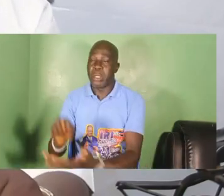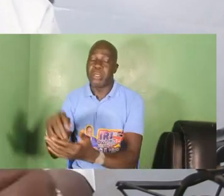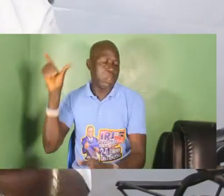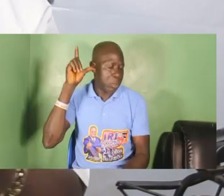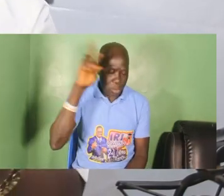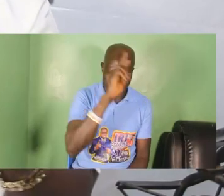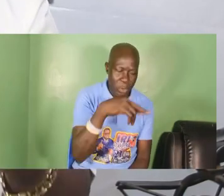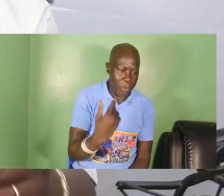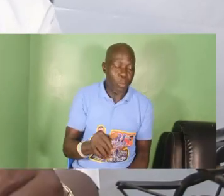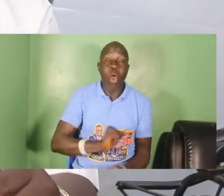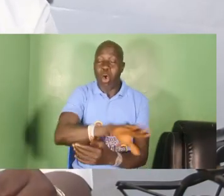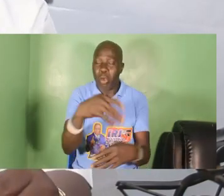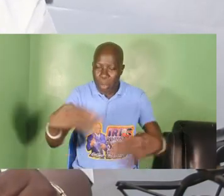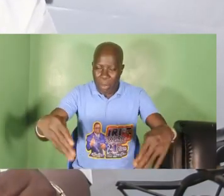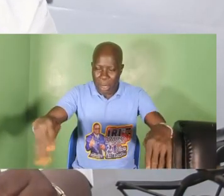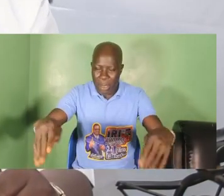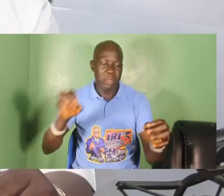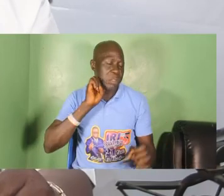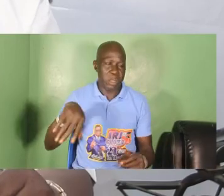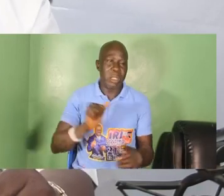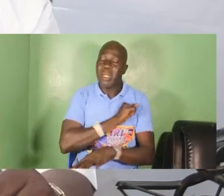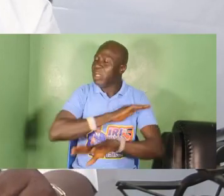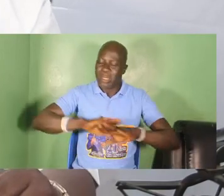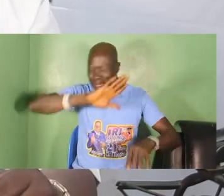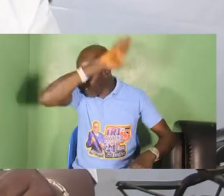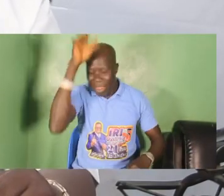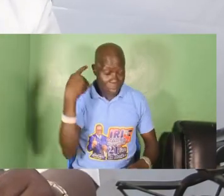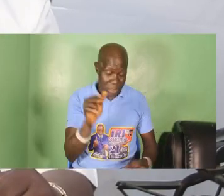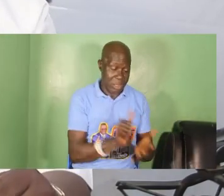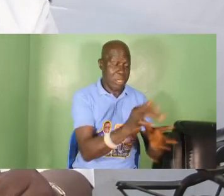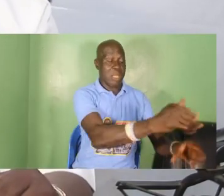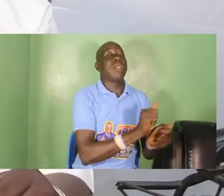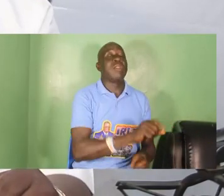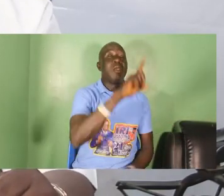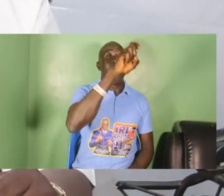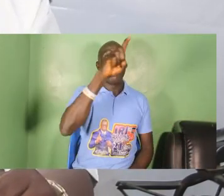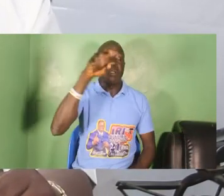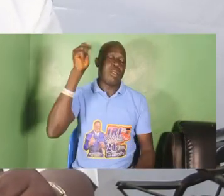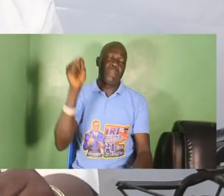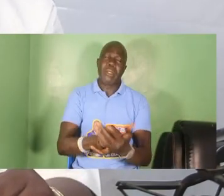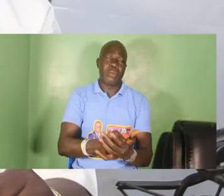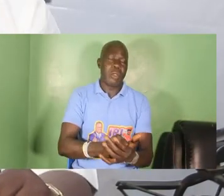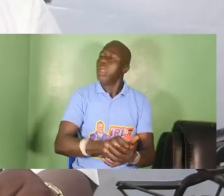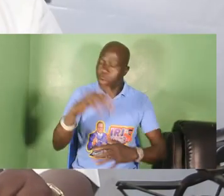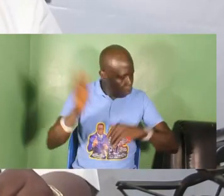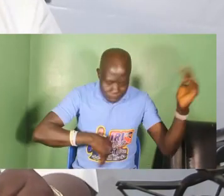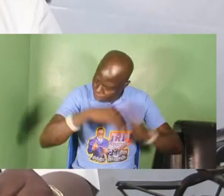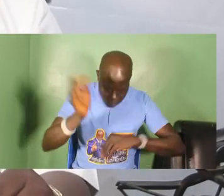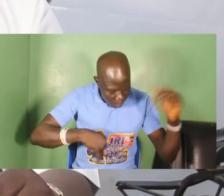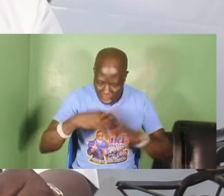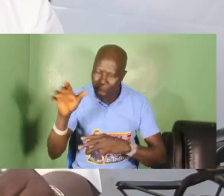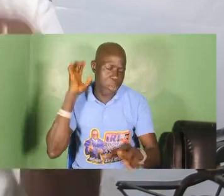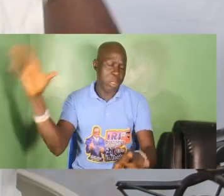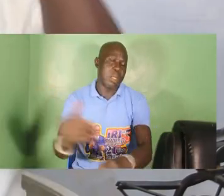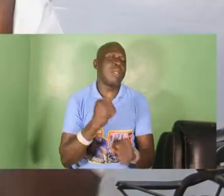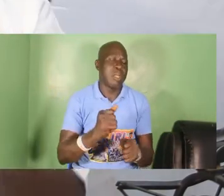800,000 naira. Listen, the petty trade she's selling, she could not gather 100,000 naira anymore. There is no how she